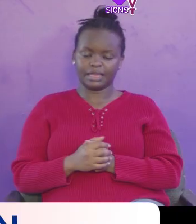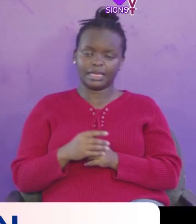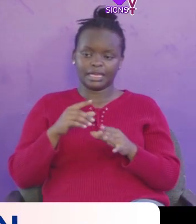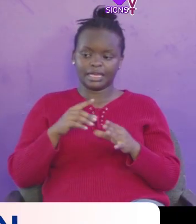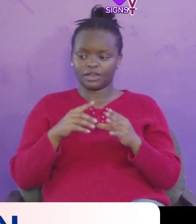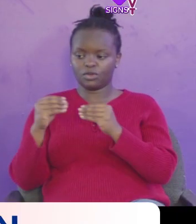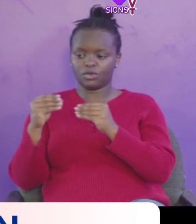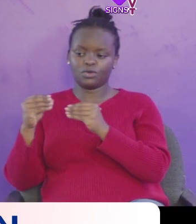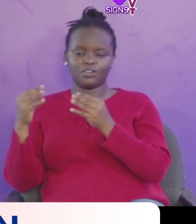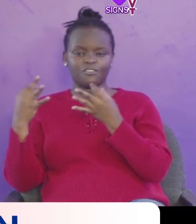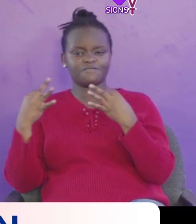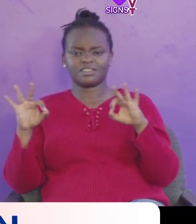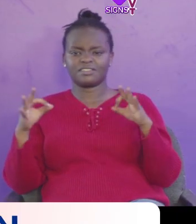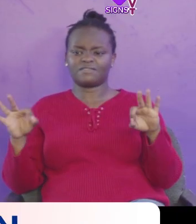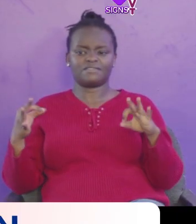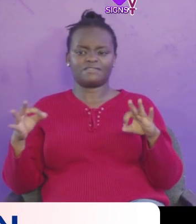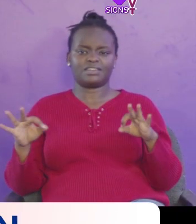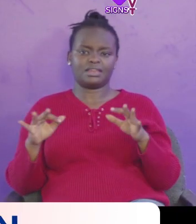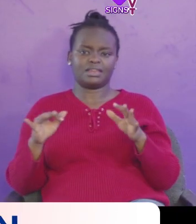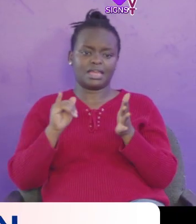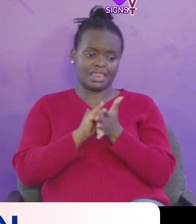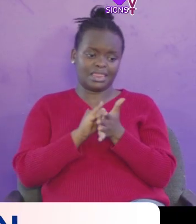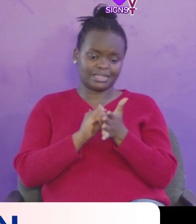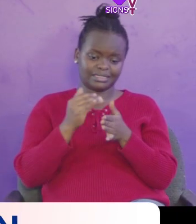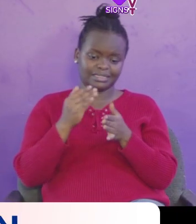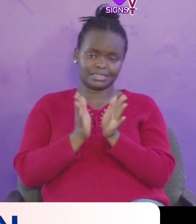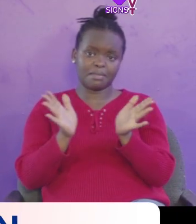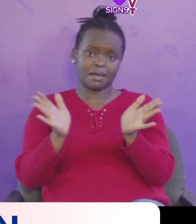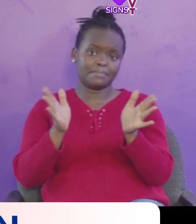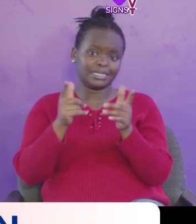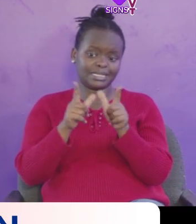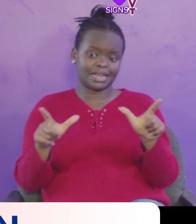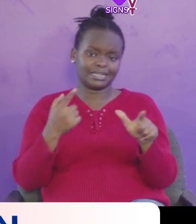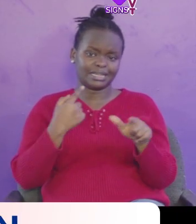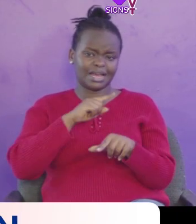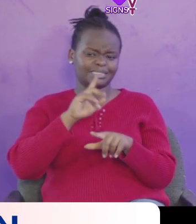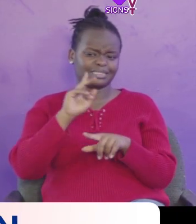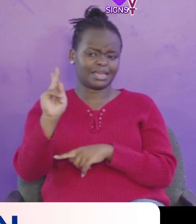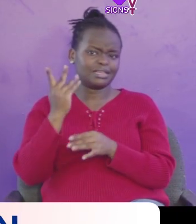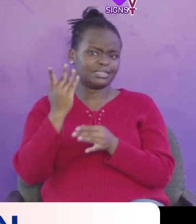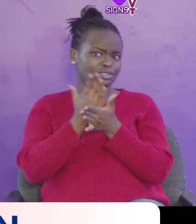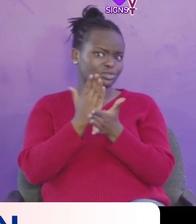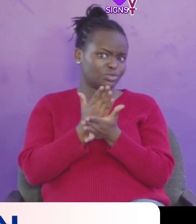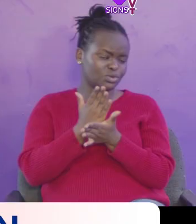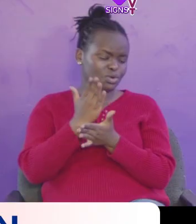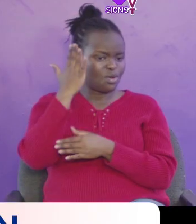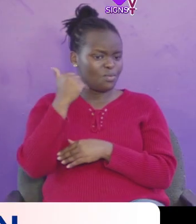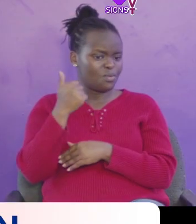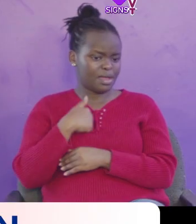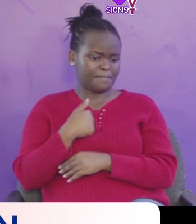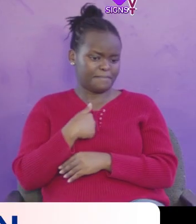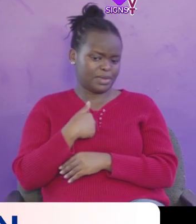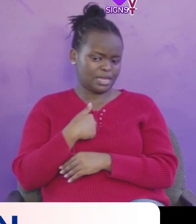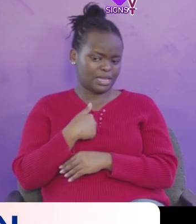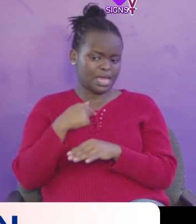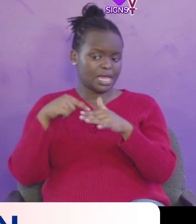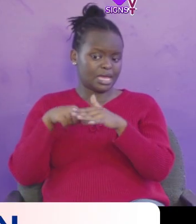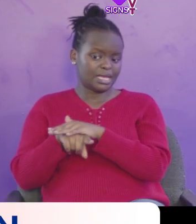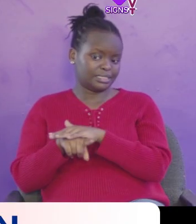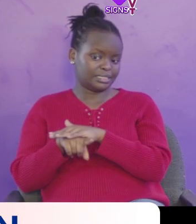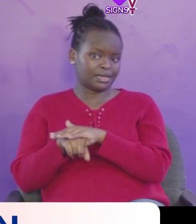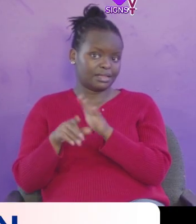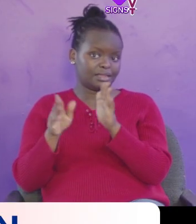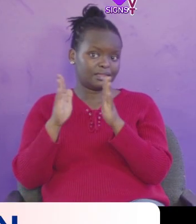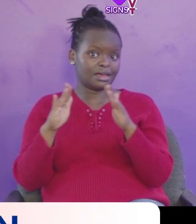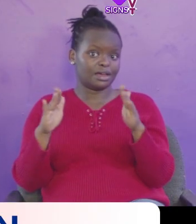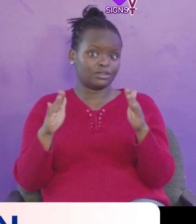bure because affordable houses are being built on public land. Sisi ni wa Kenya, si ndio? How should I be to enter the house